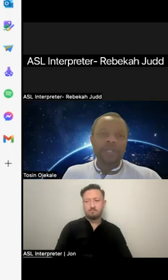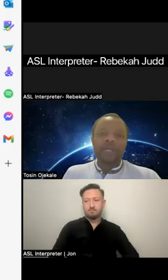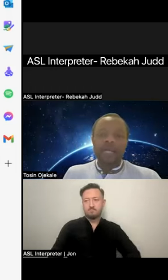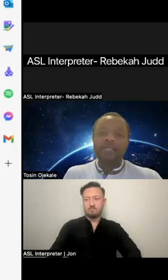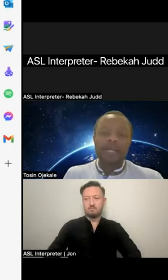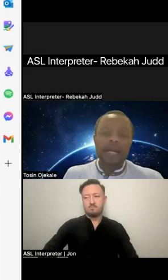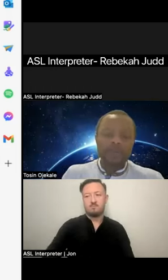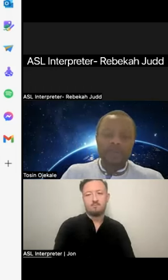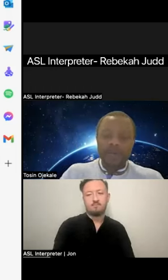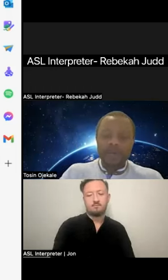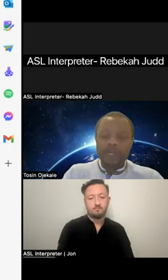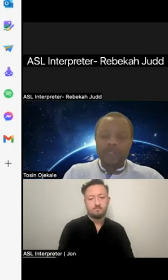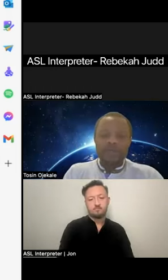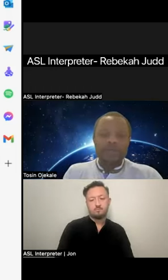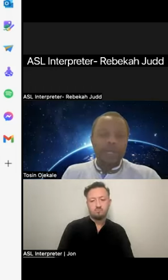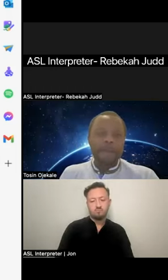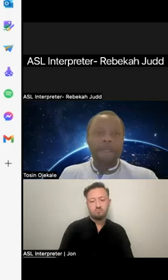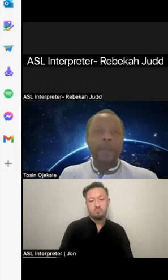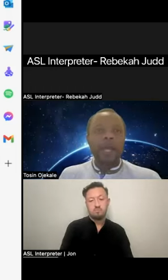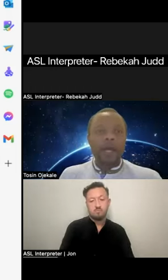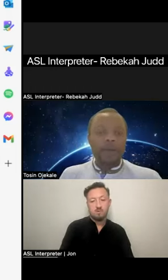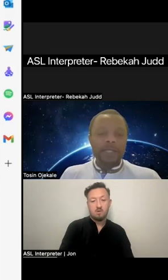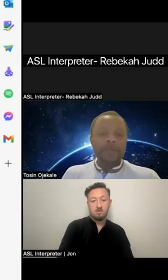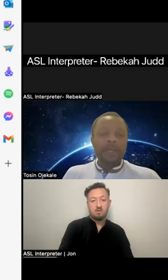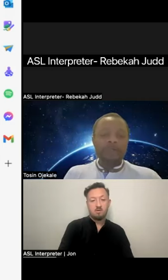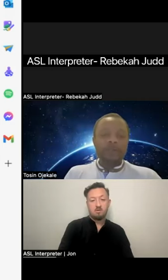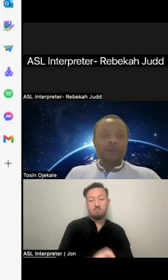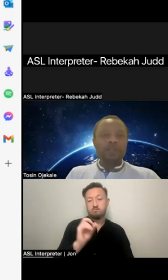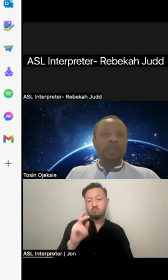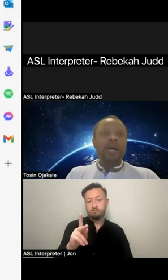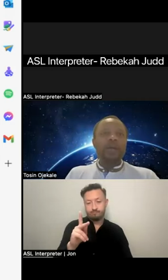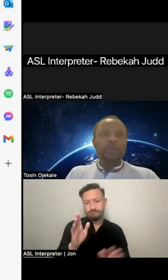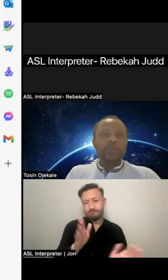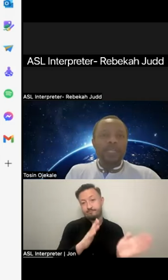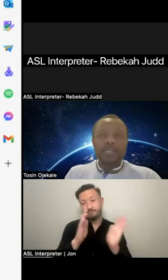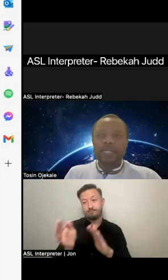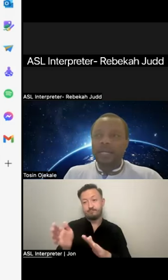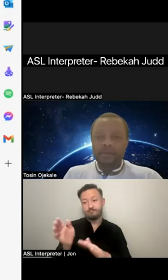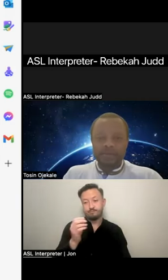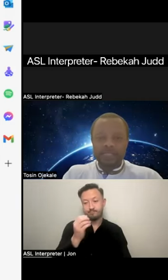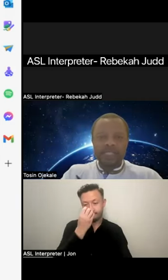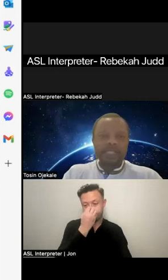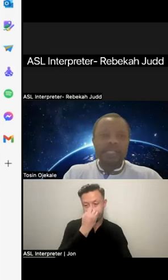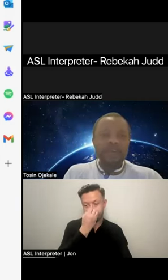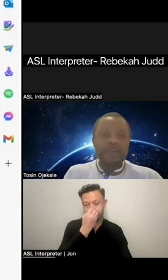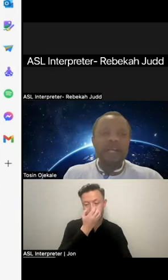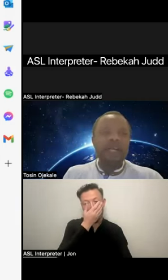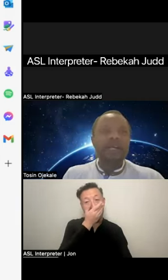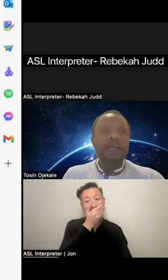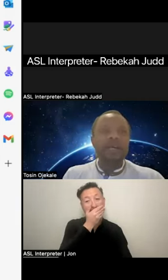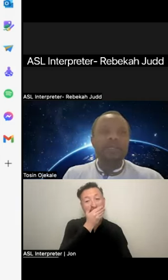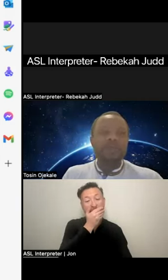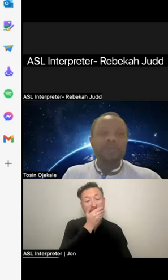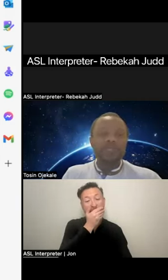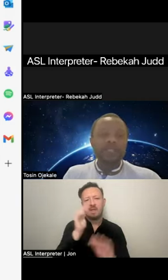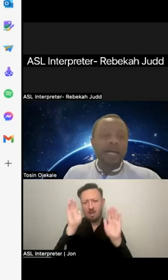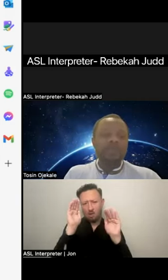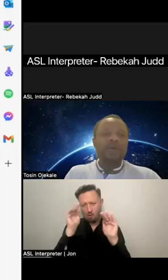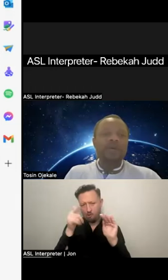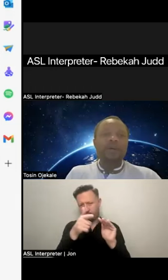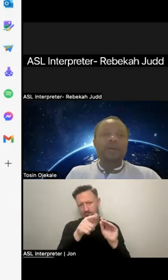occasions that it can happen on rare occasions. Okay. All right. So let's move forward. So I hope this is very clear to